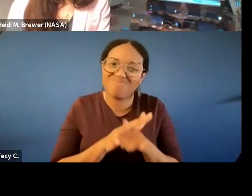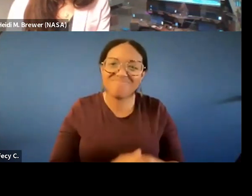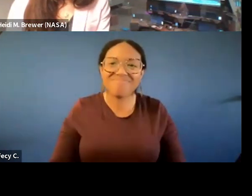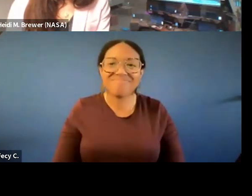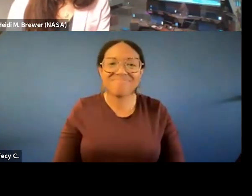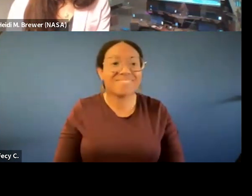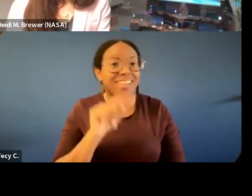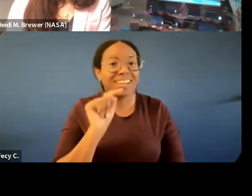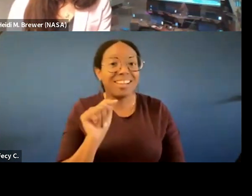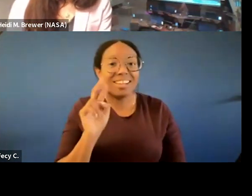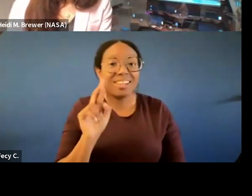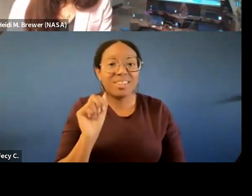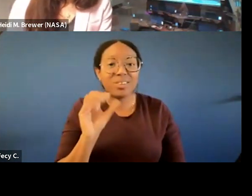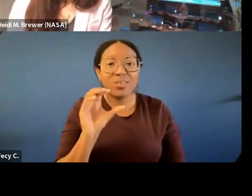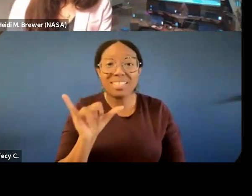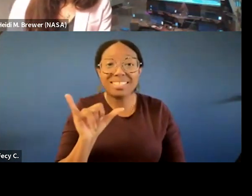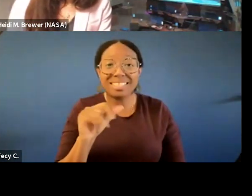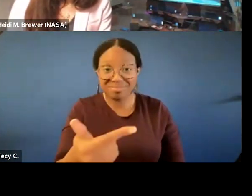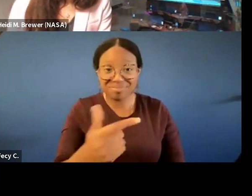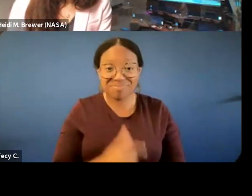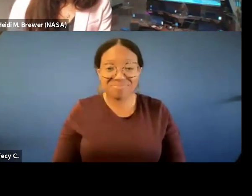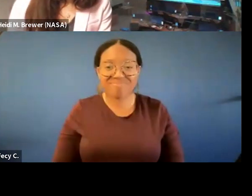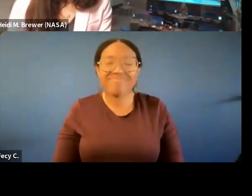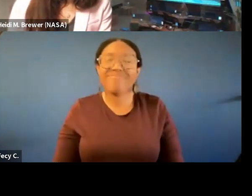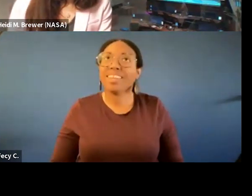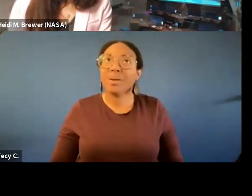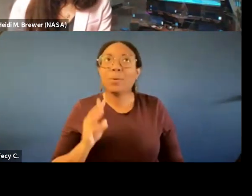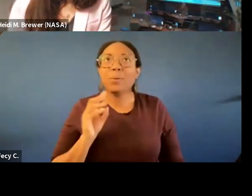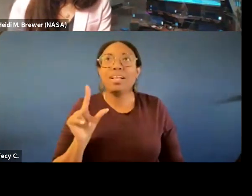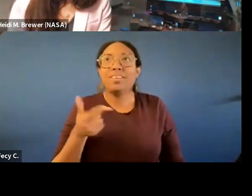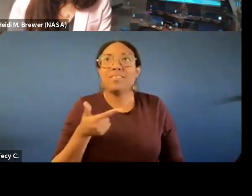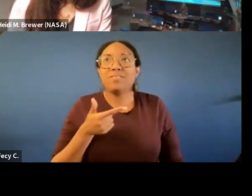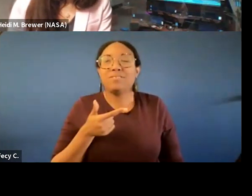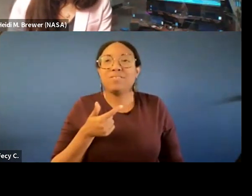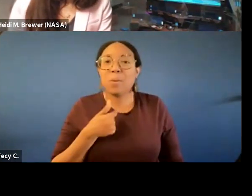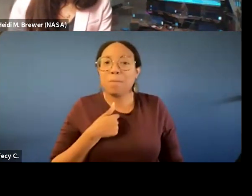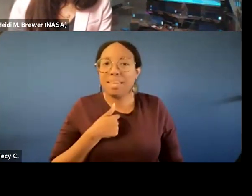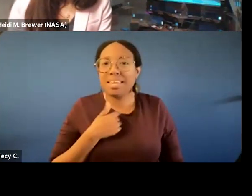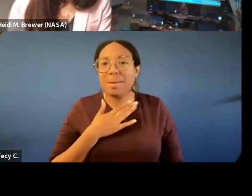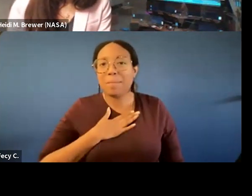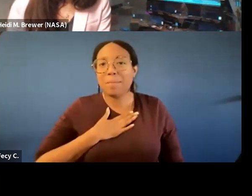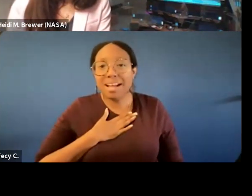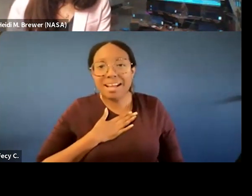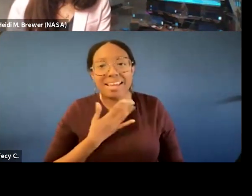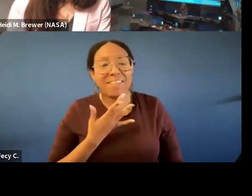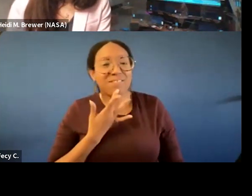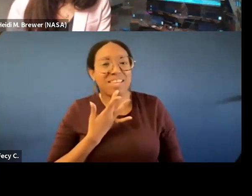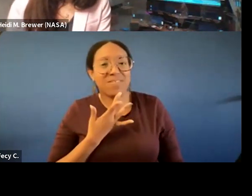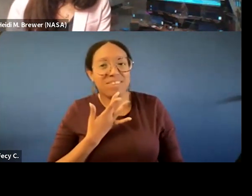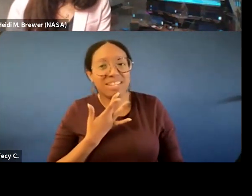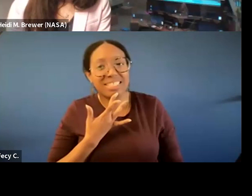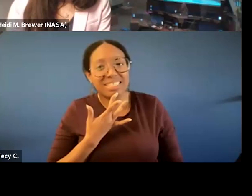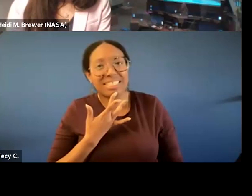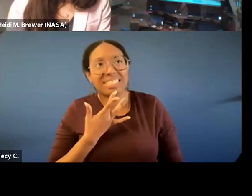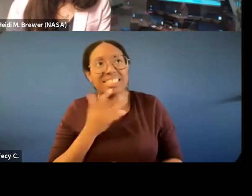Tracy. So for me, my favorite part of what I do, I work with kids.